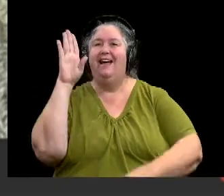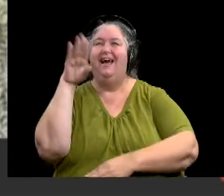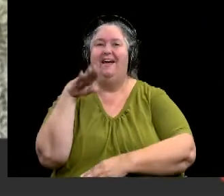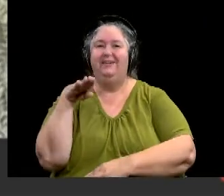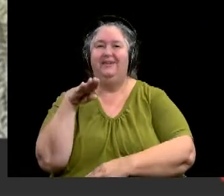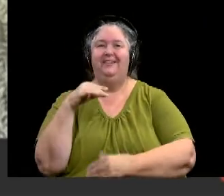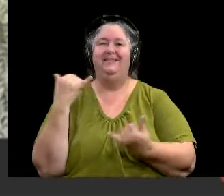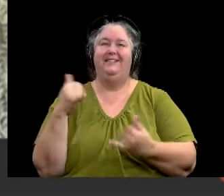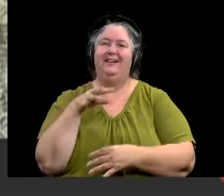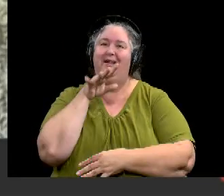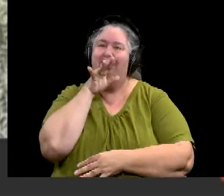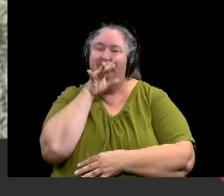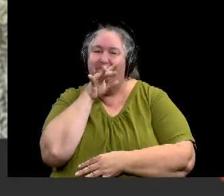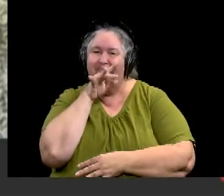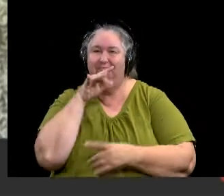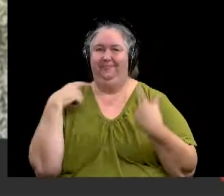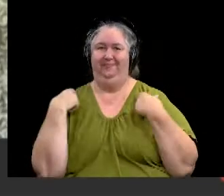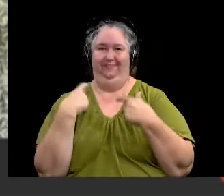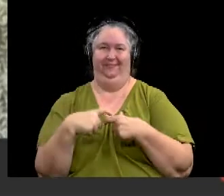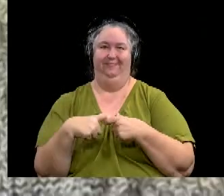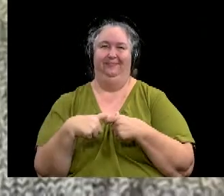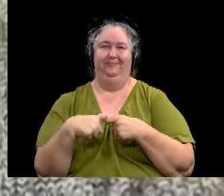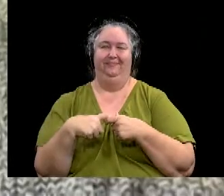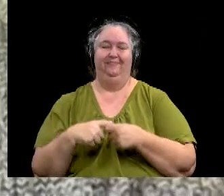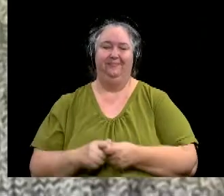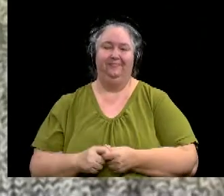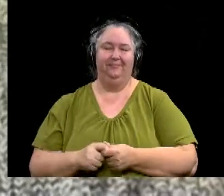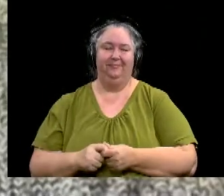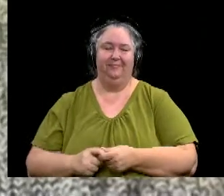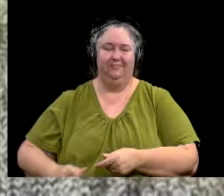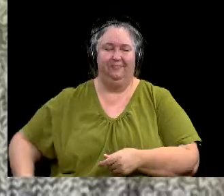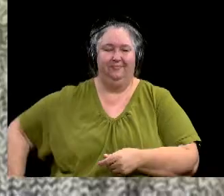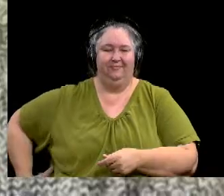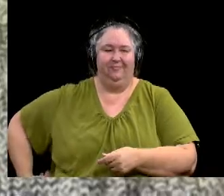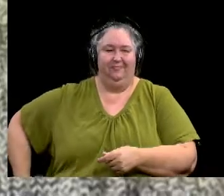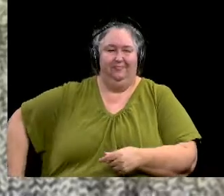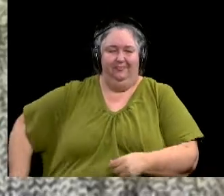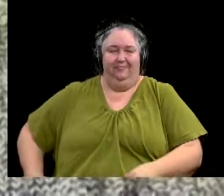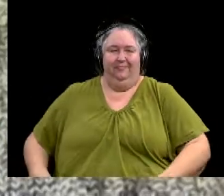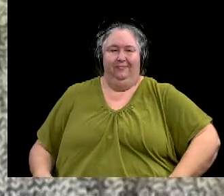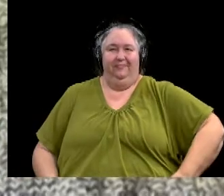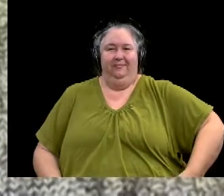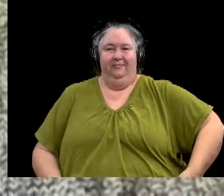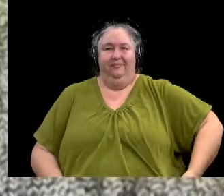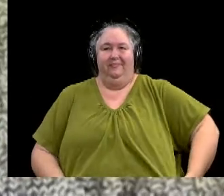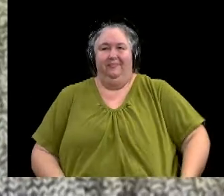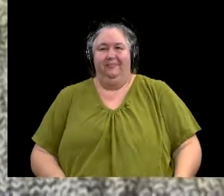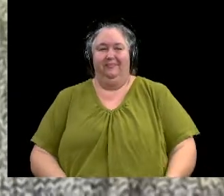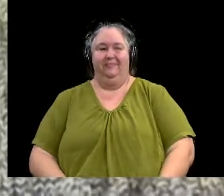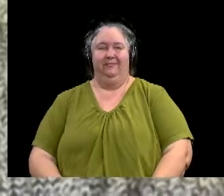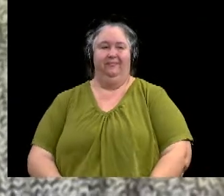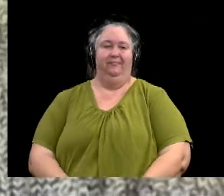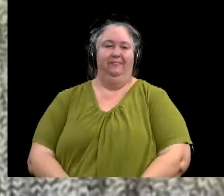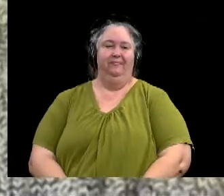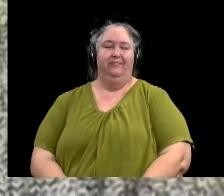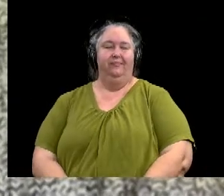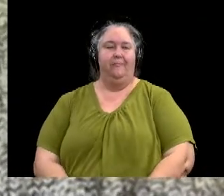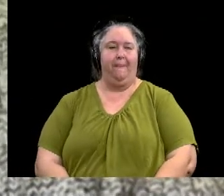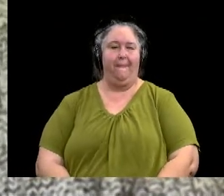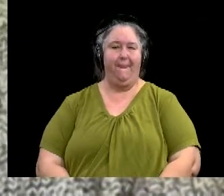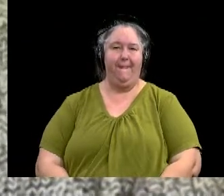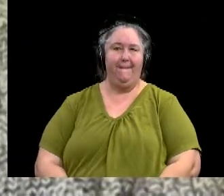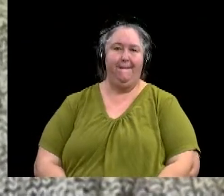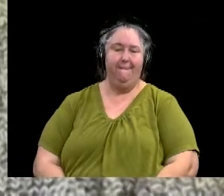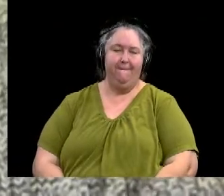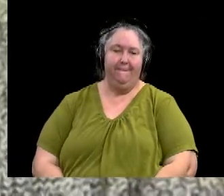saber lo que se dice durante esta conferencia de prensa, un traductor está grabando una traducción en español en vivo durante esta conferencia